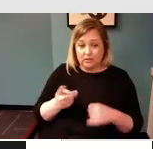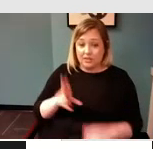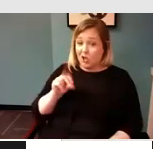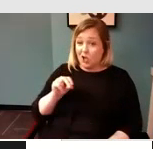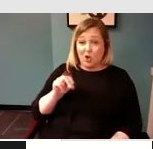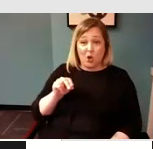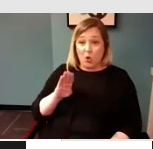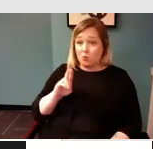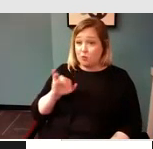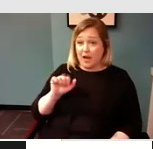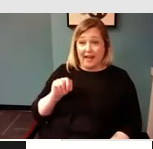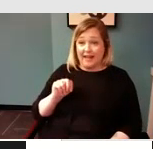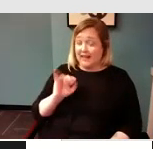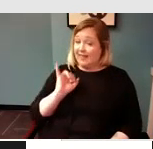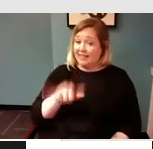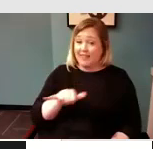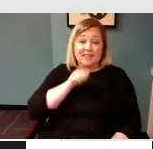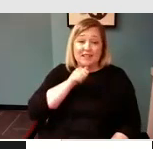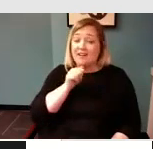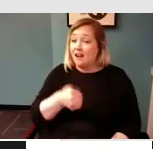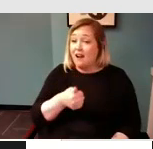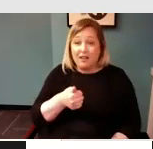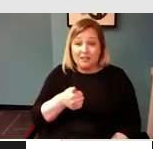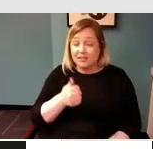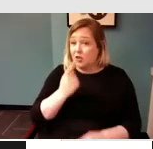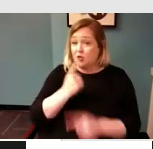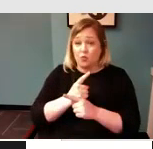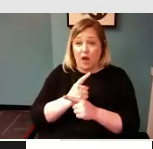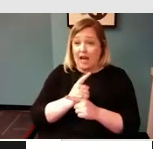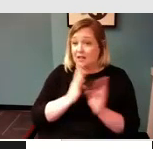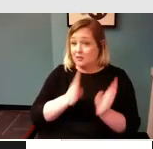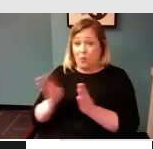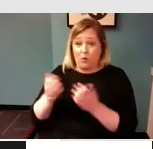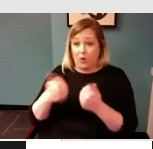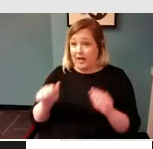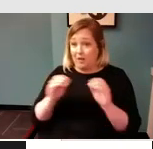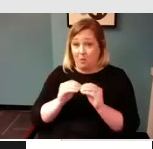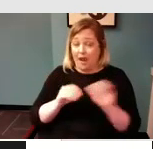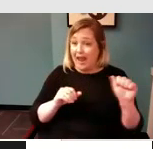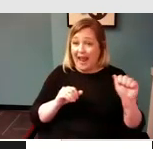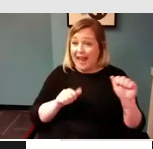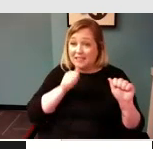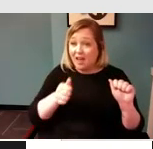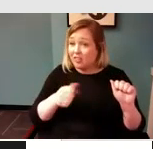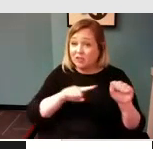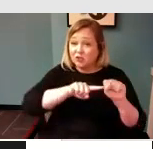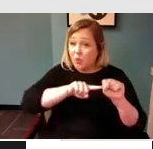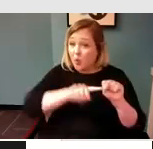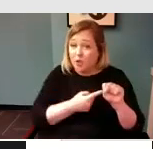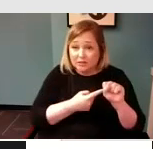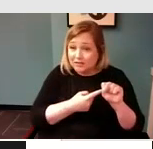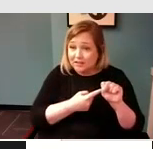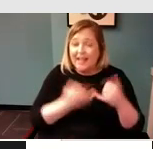valid order anymore, right? Because A is not a source anymore. A is now a child. A should be in here